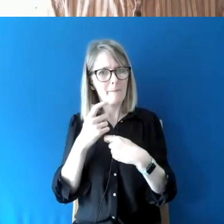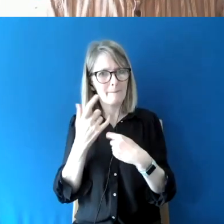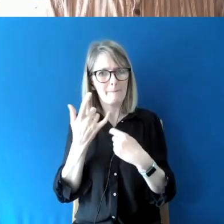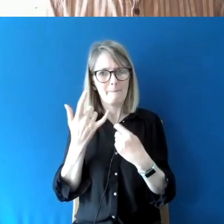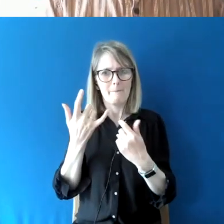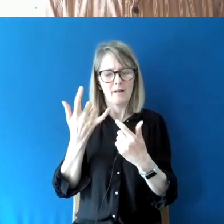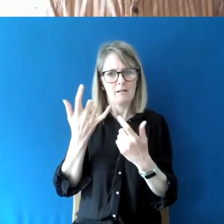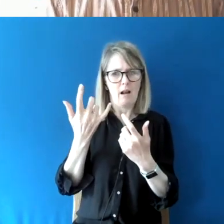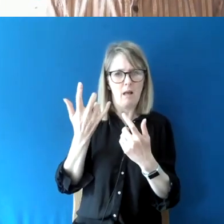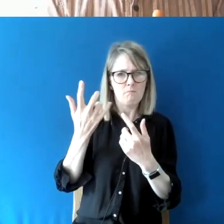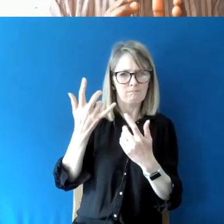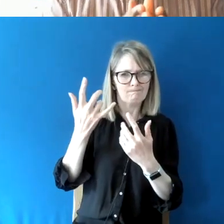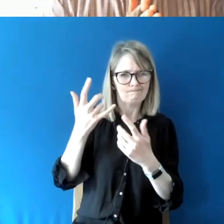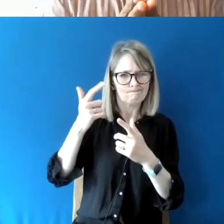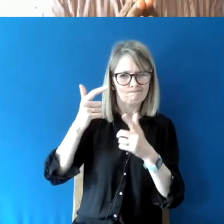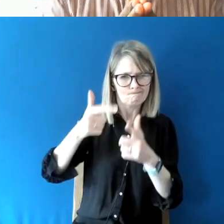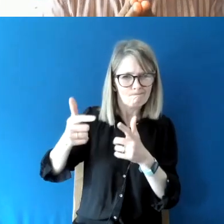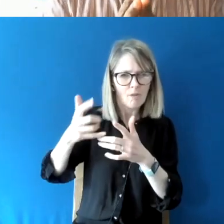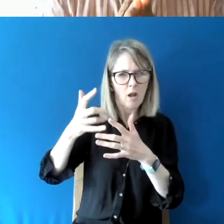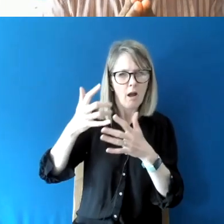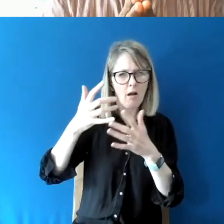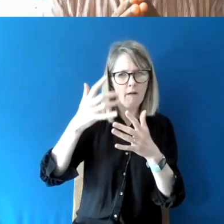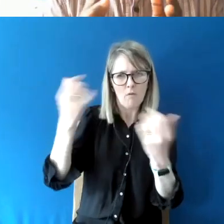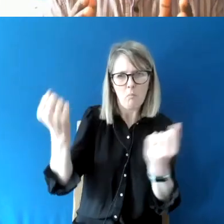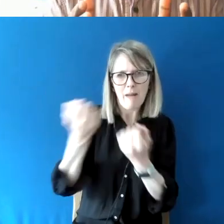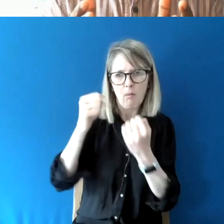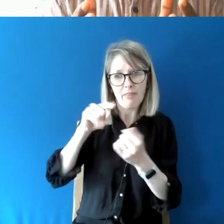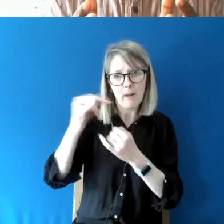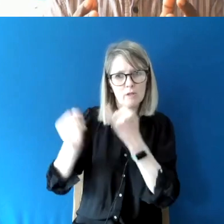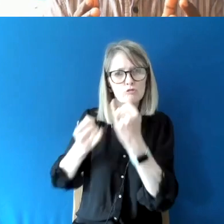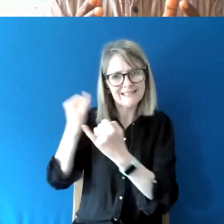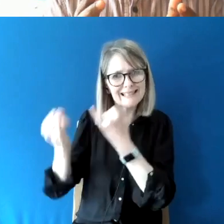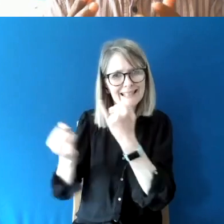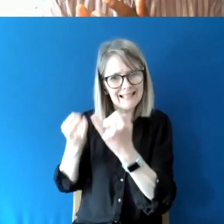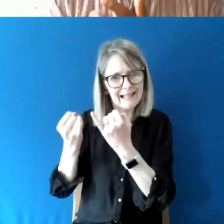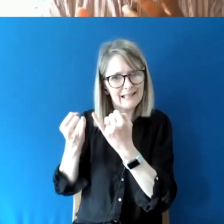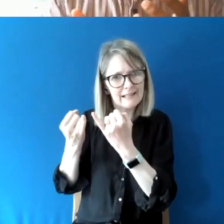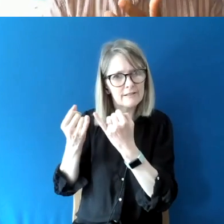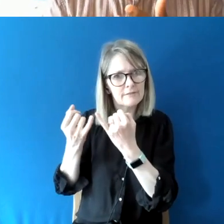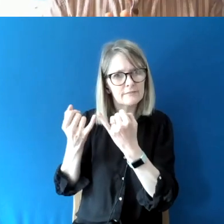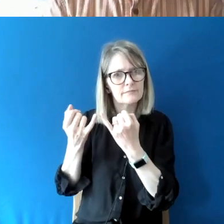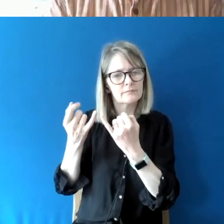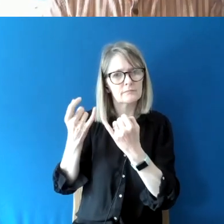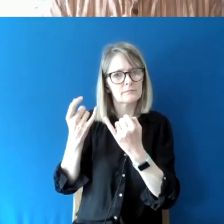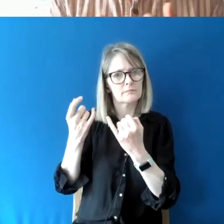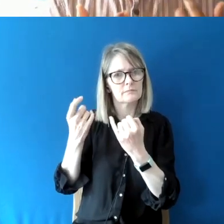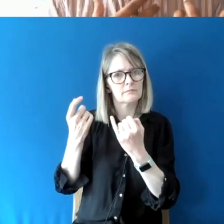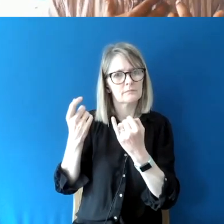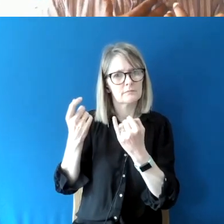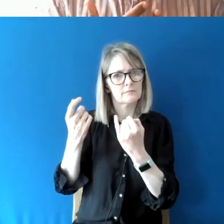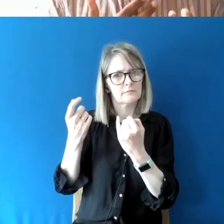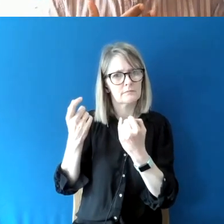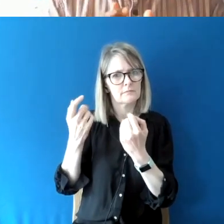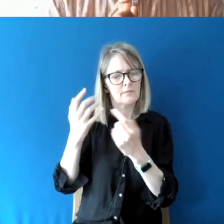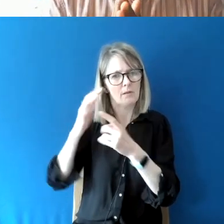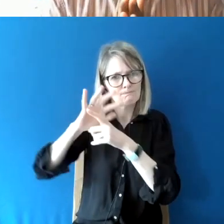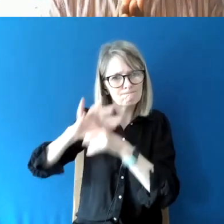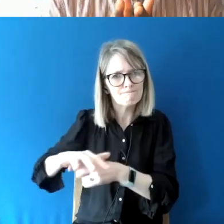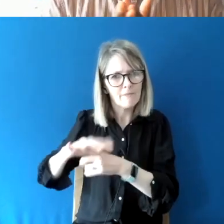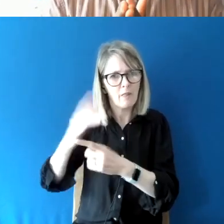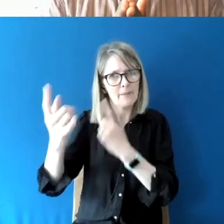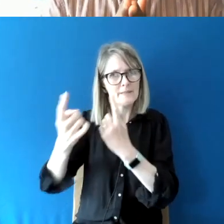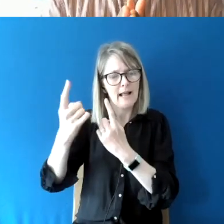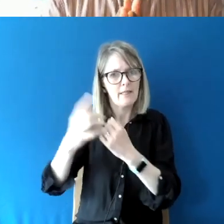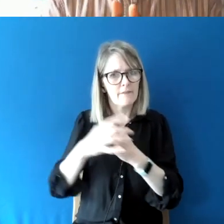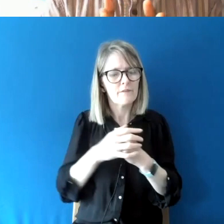critiquing. Therefore, I think this is where the Christian gospel, which I am